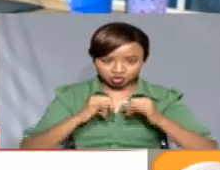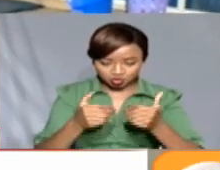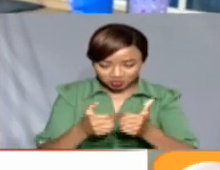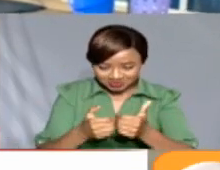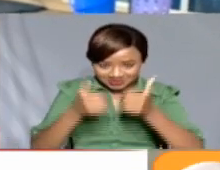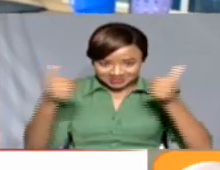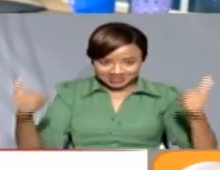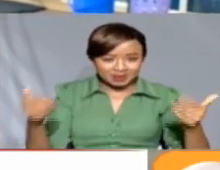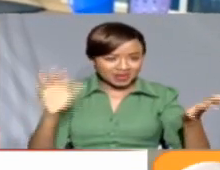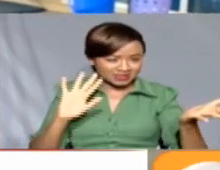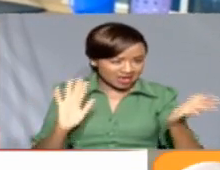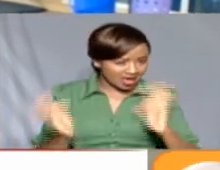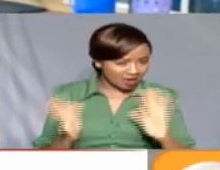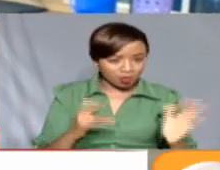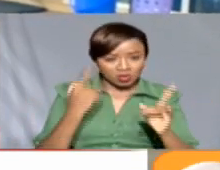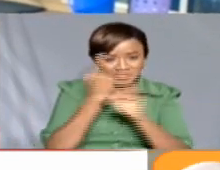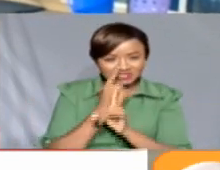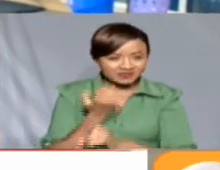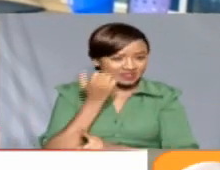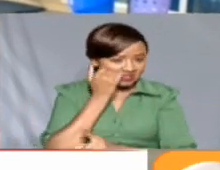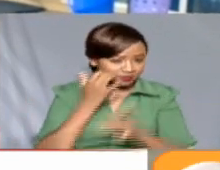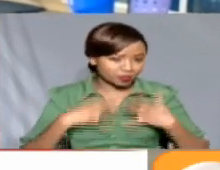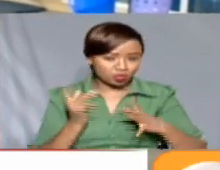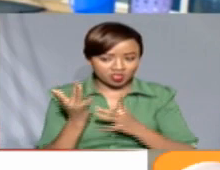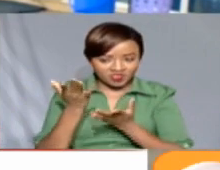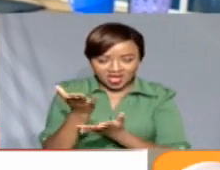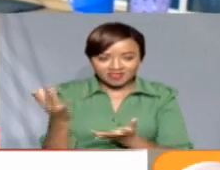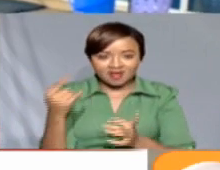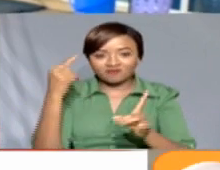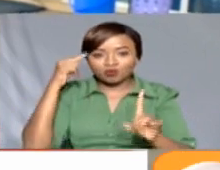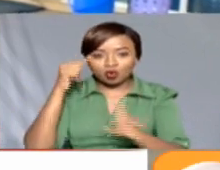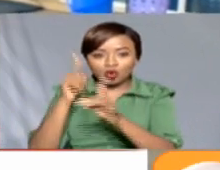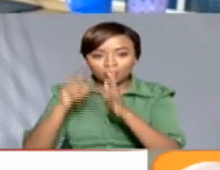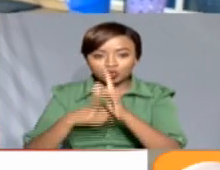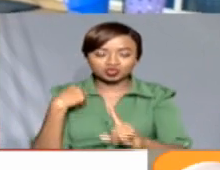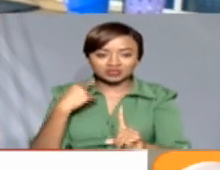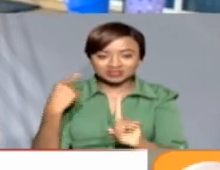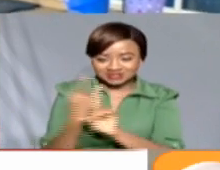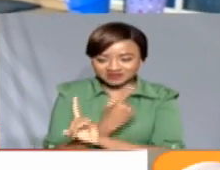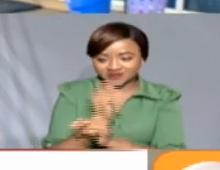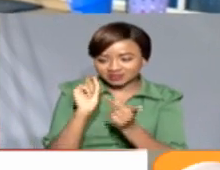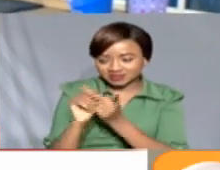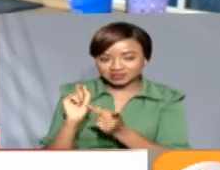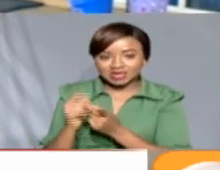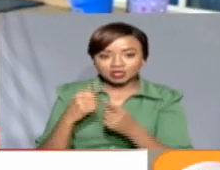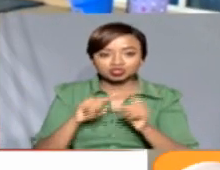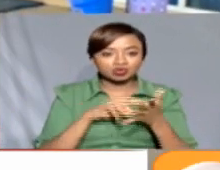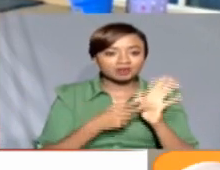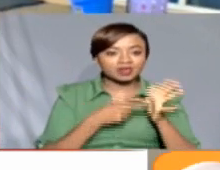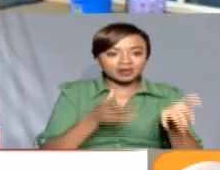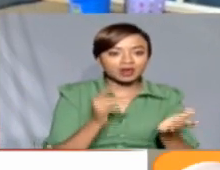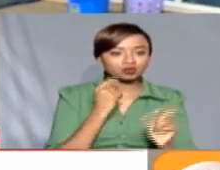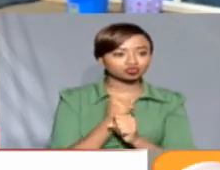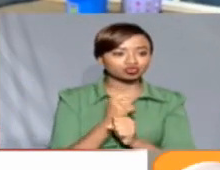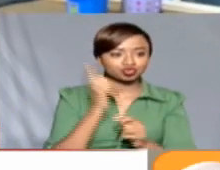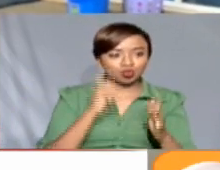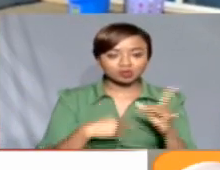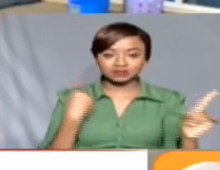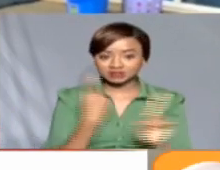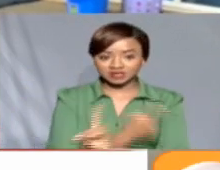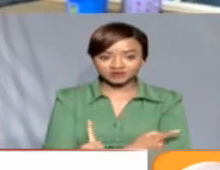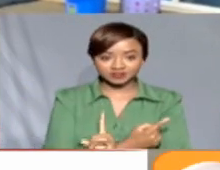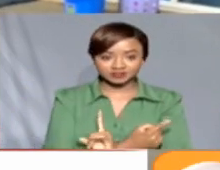separate. So various other patients are here for different tests, but they keep that separate. So what they've done here at Lancet